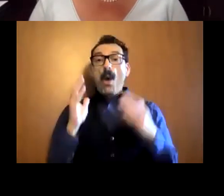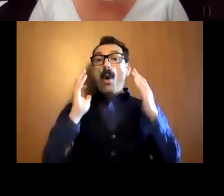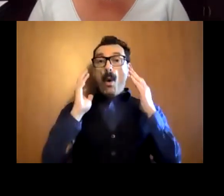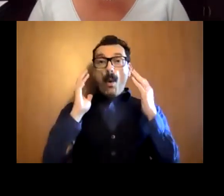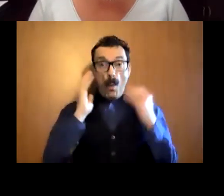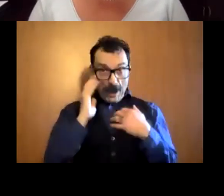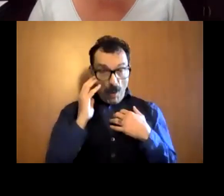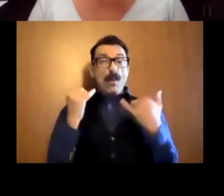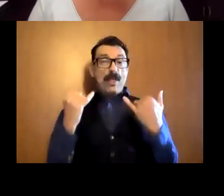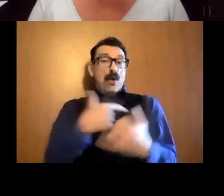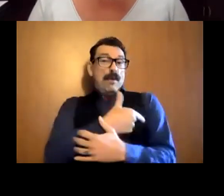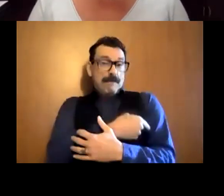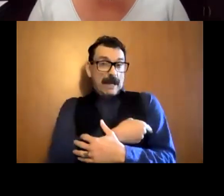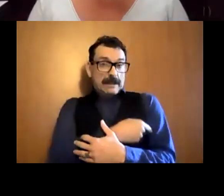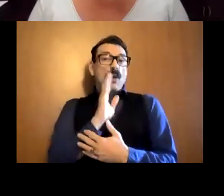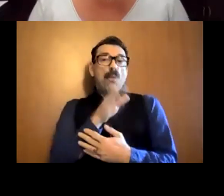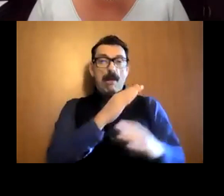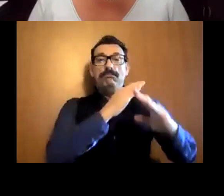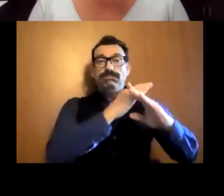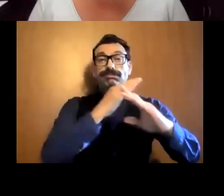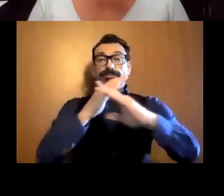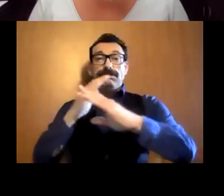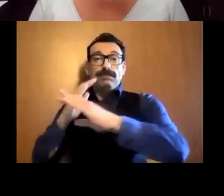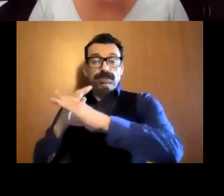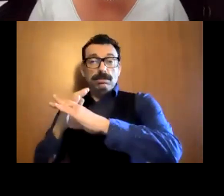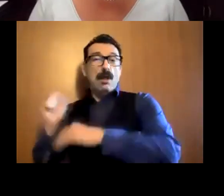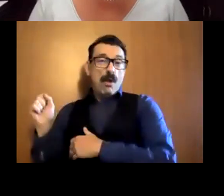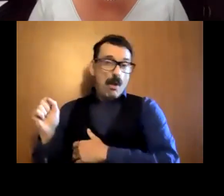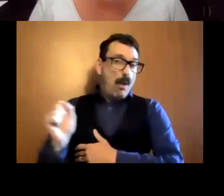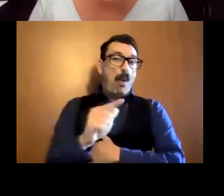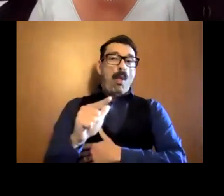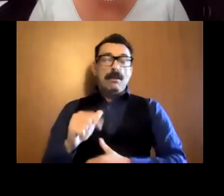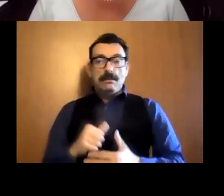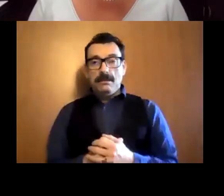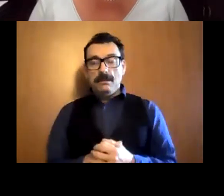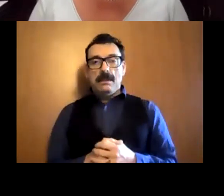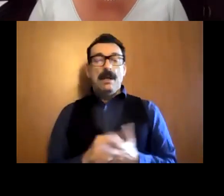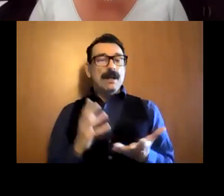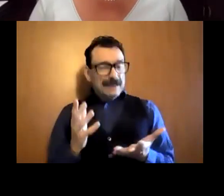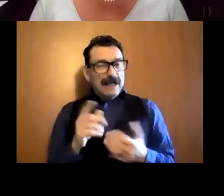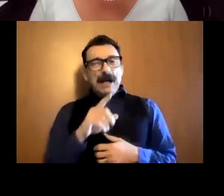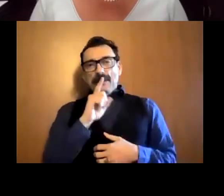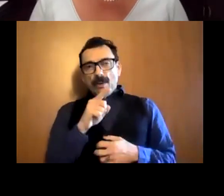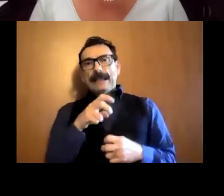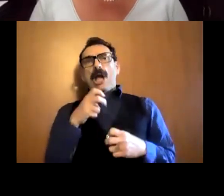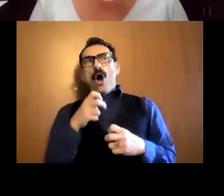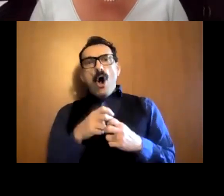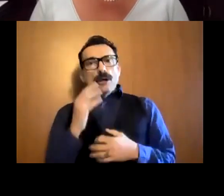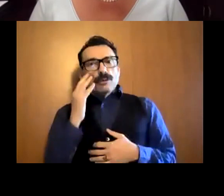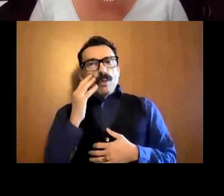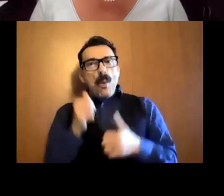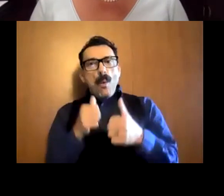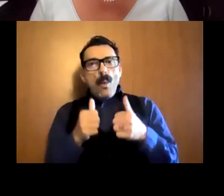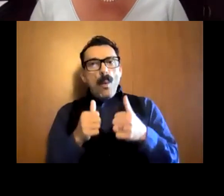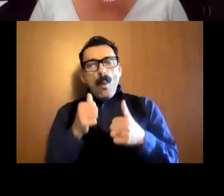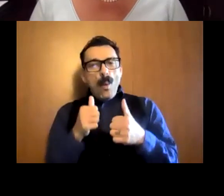variants. It's hard to know what particular variant of COVID you might get, right? Because